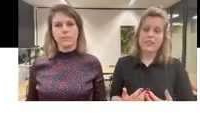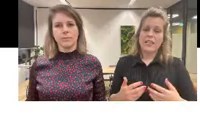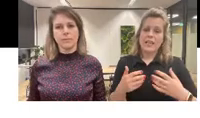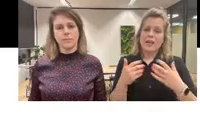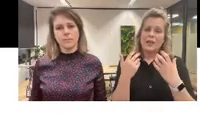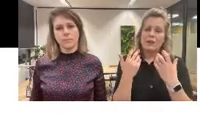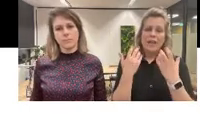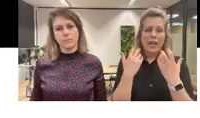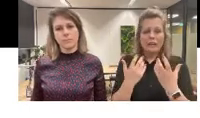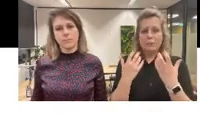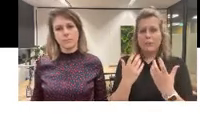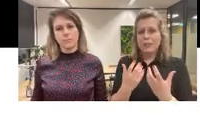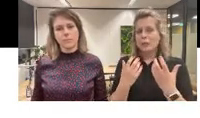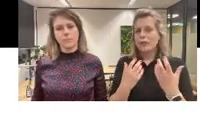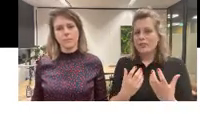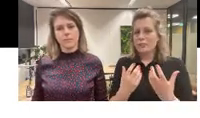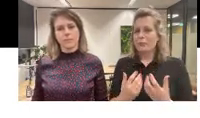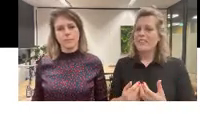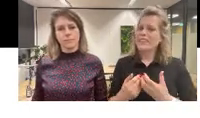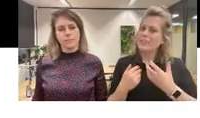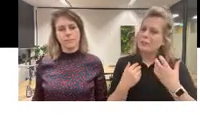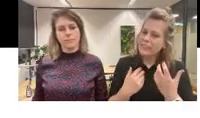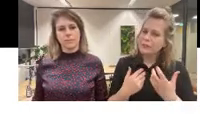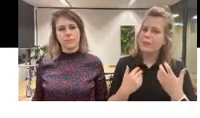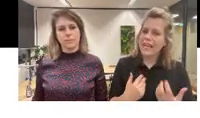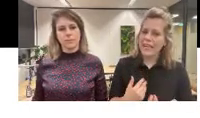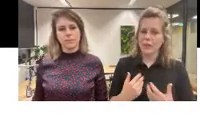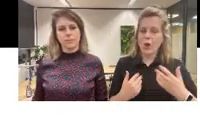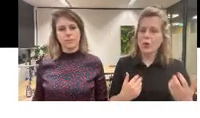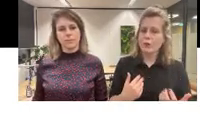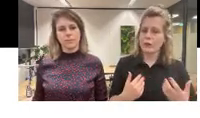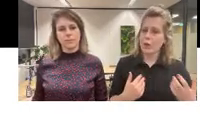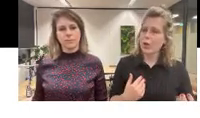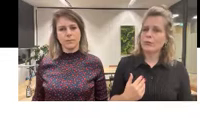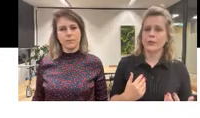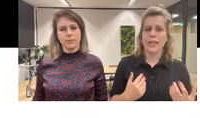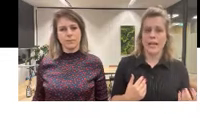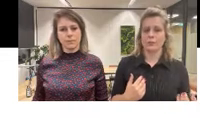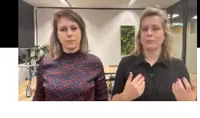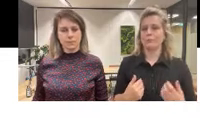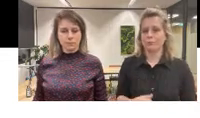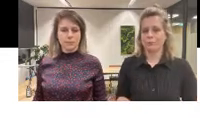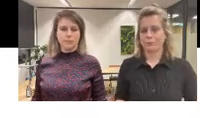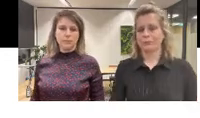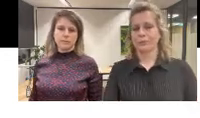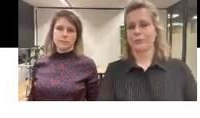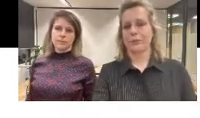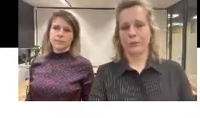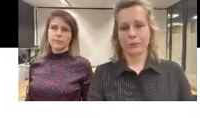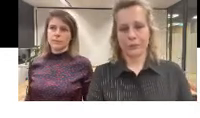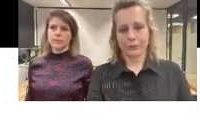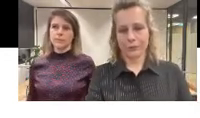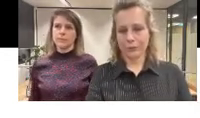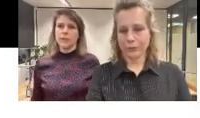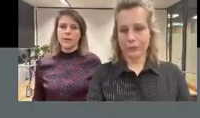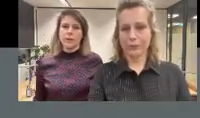adolescent, has a bigger risk of being a victim again, over and over again.